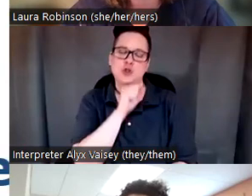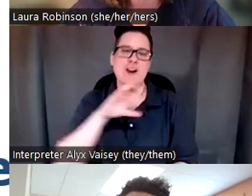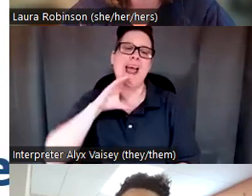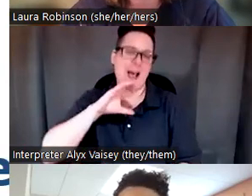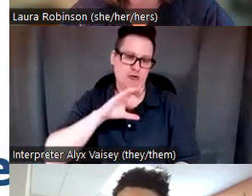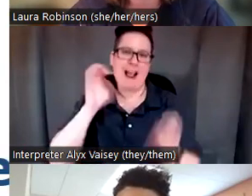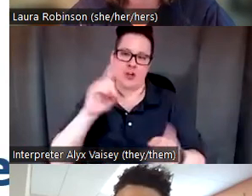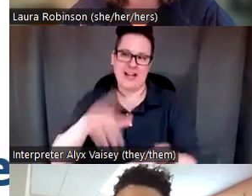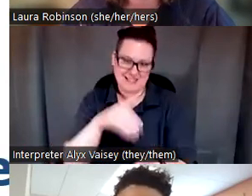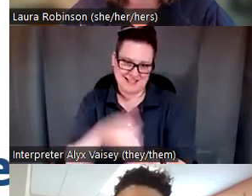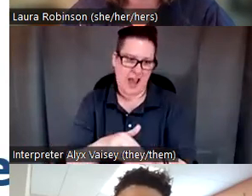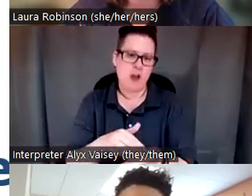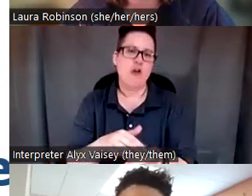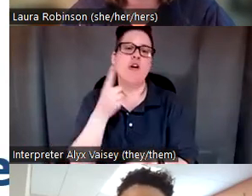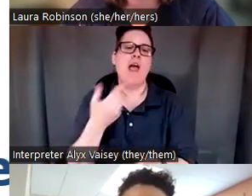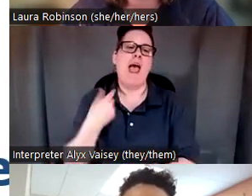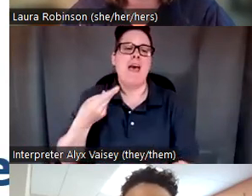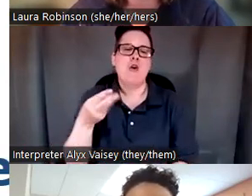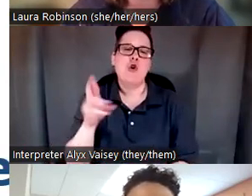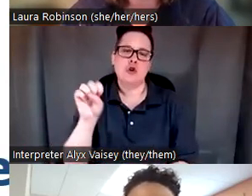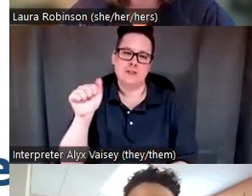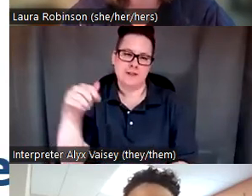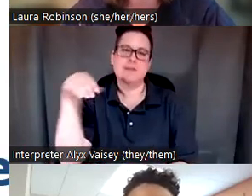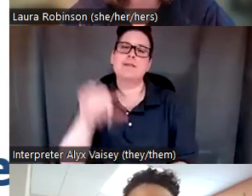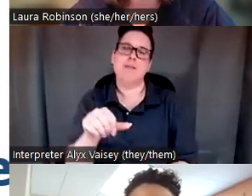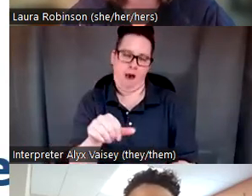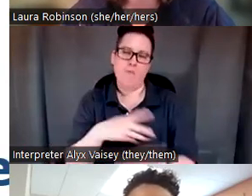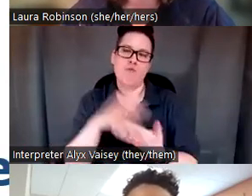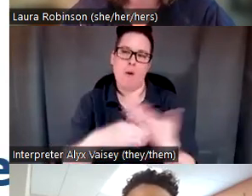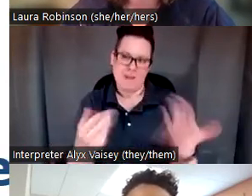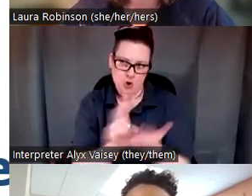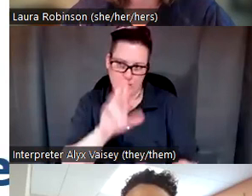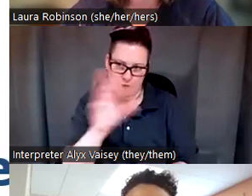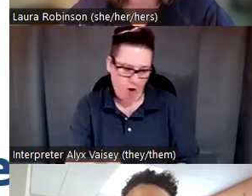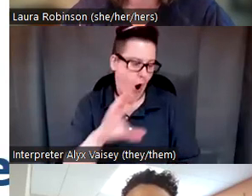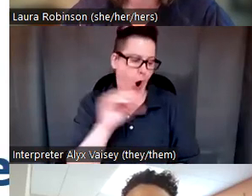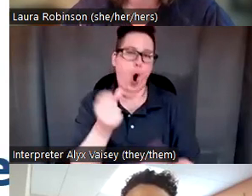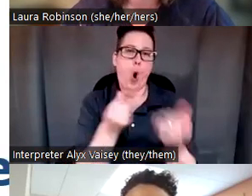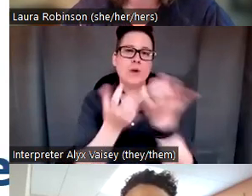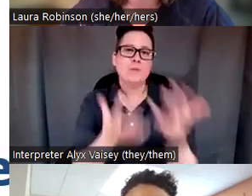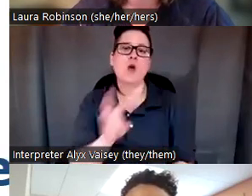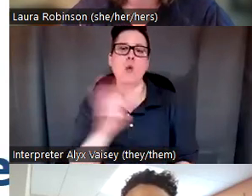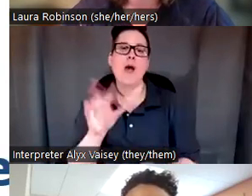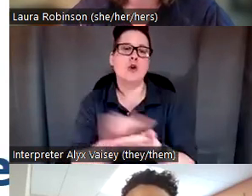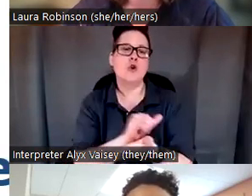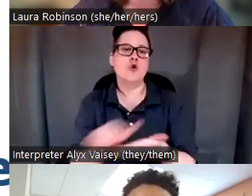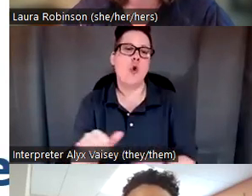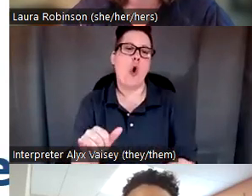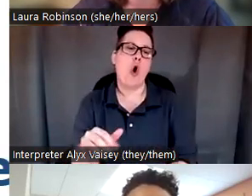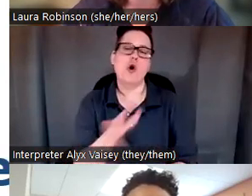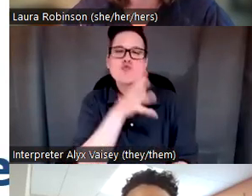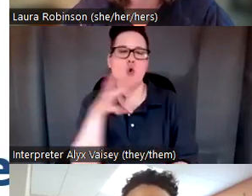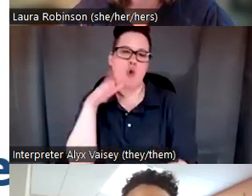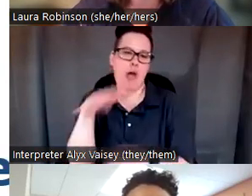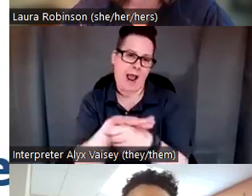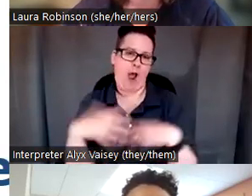geriatric workforce enhancement program at the University of Rochester, and our co-sponsor, the Western New York Rural Area Health Education